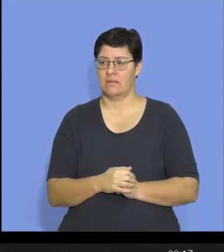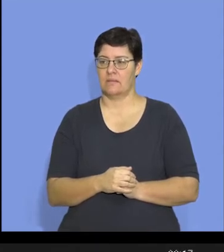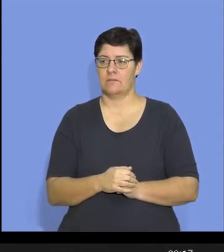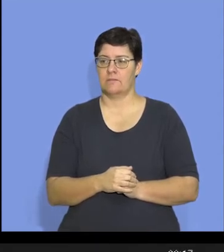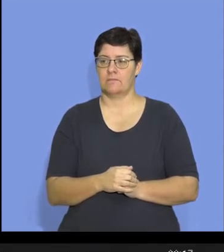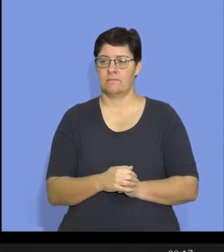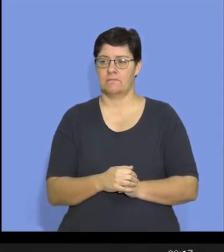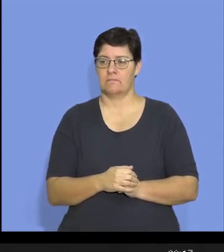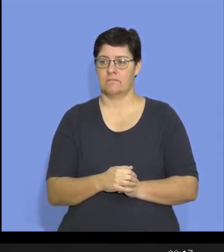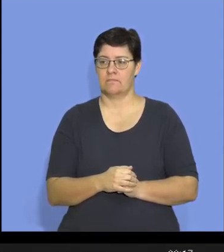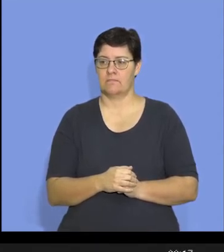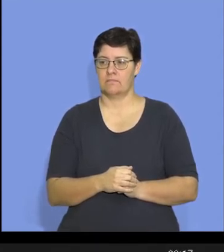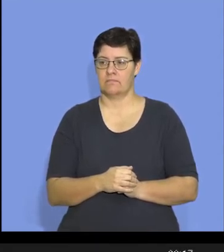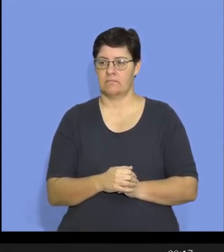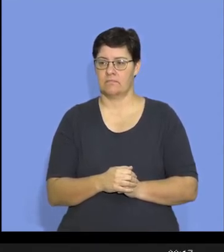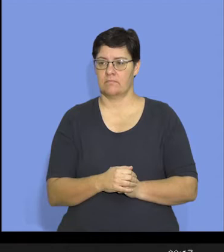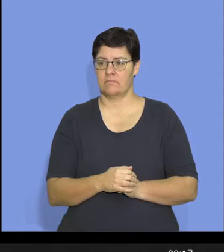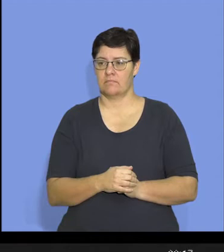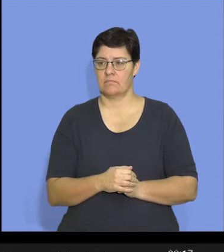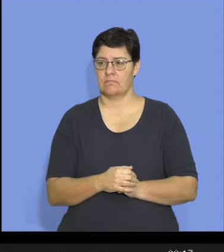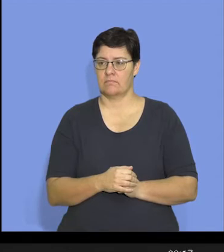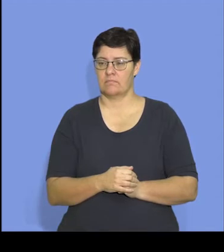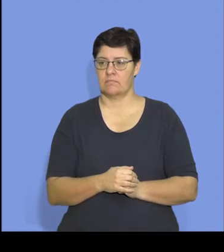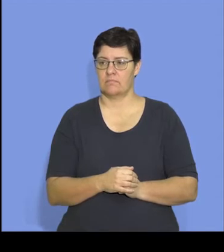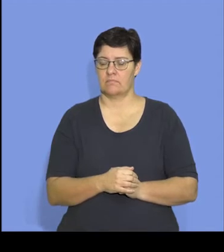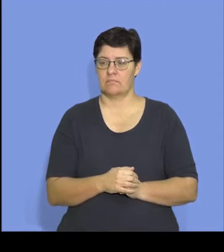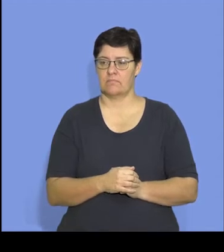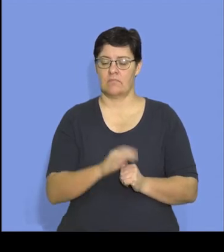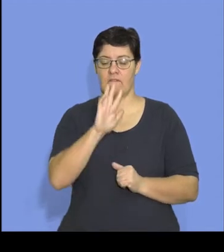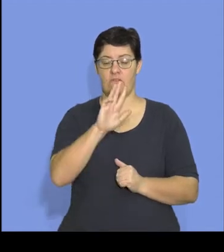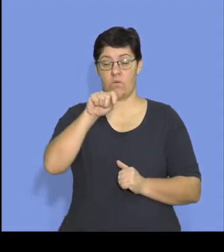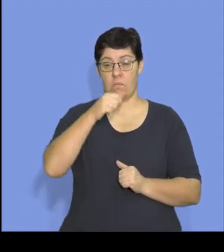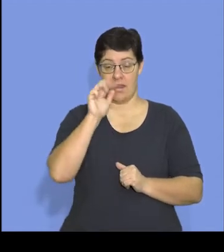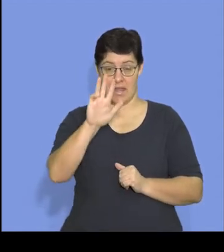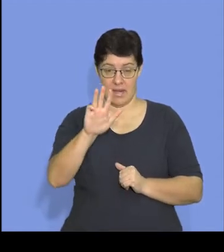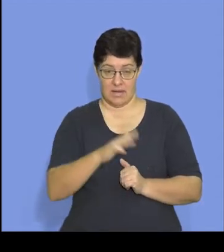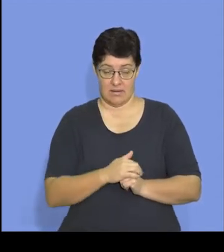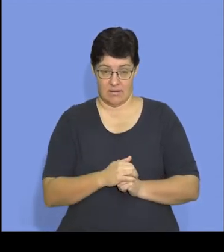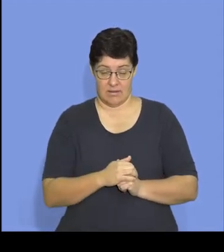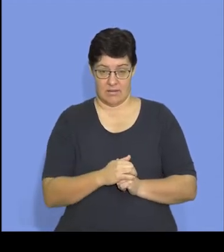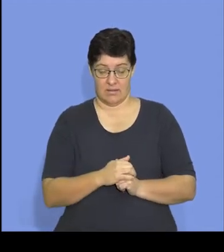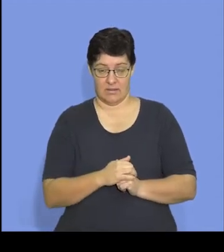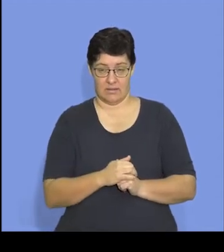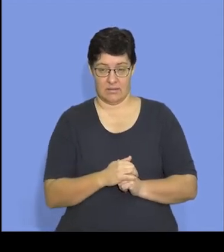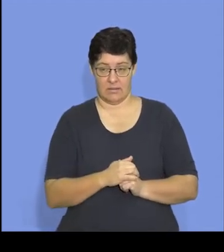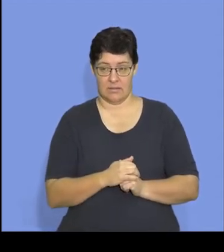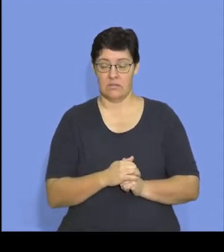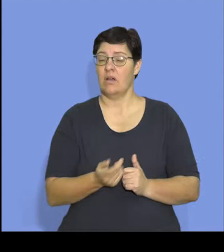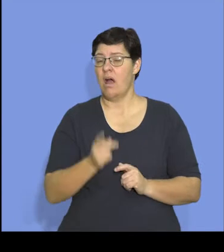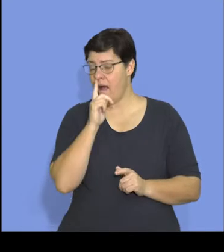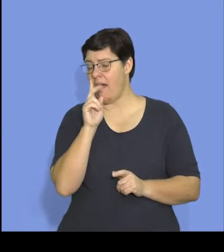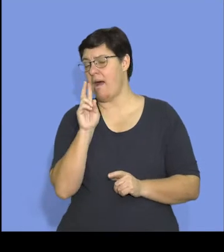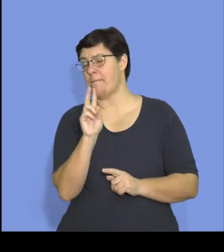go. We now have, oops, that's what I want, 4,9. So we're starting to see